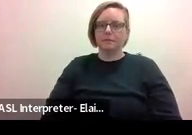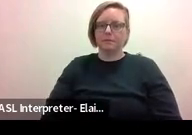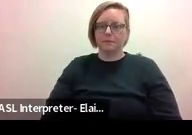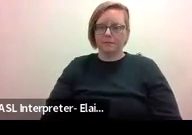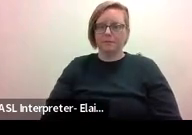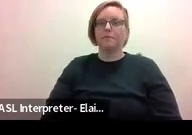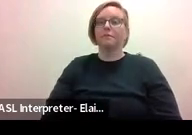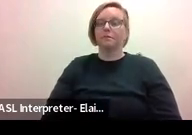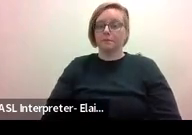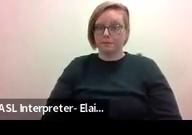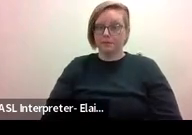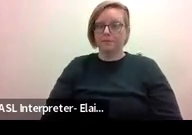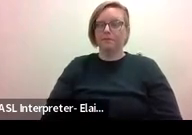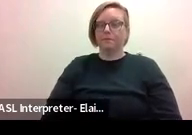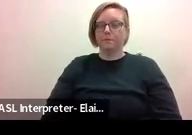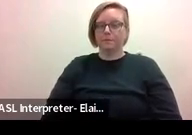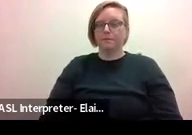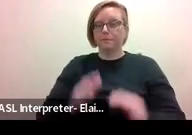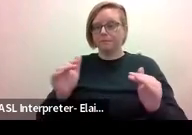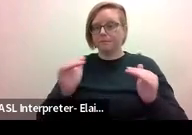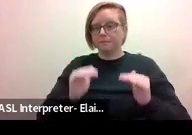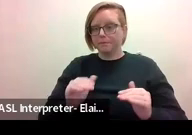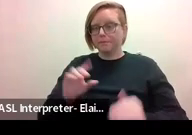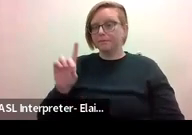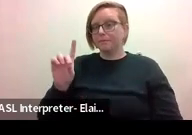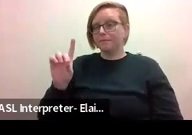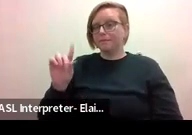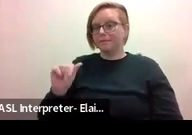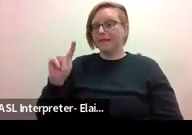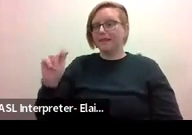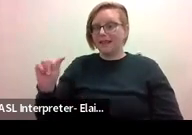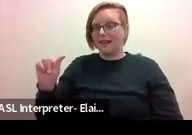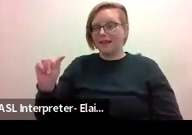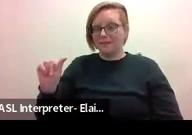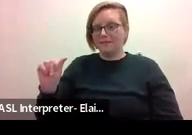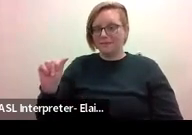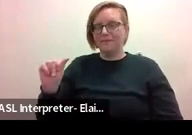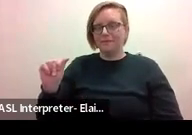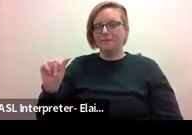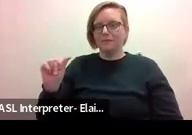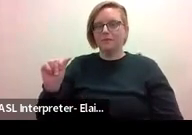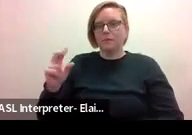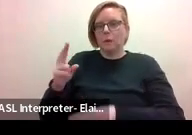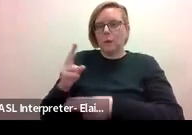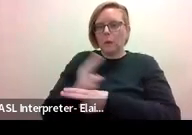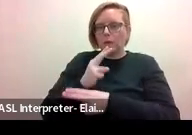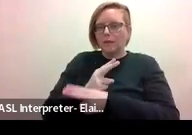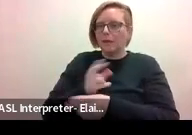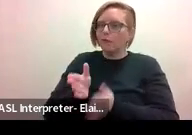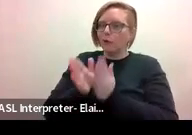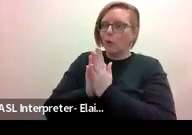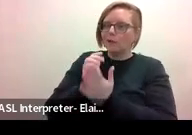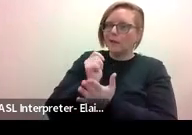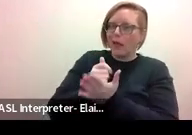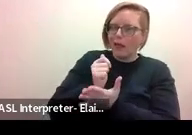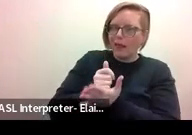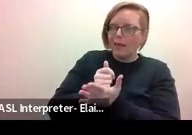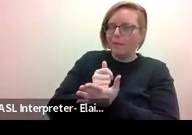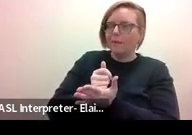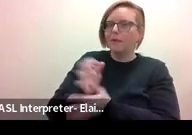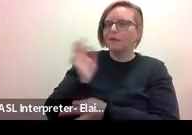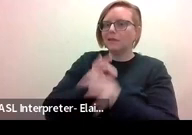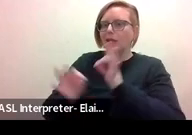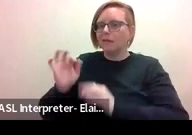All right, so data, right? Using the requesting help and aggression